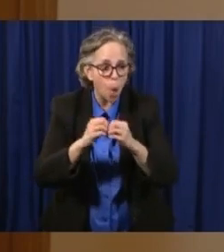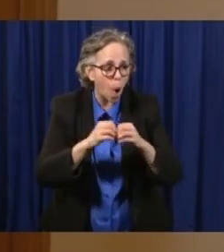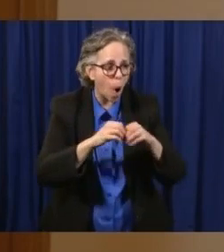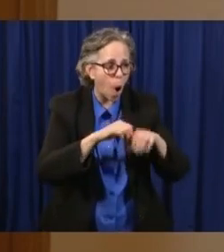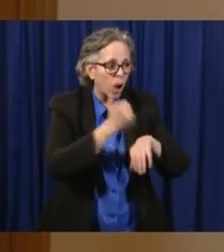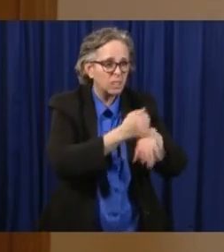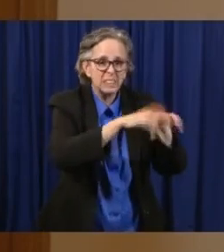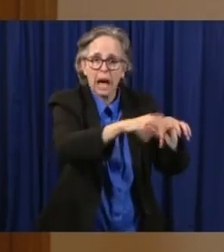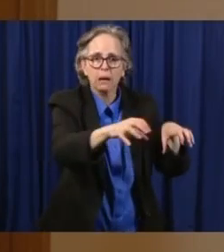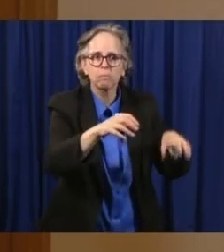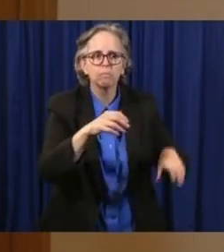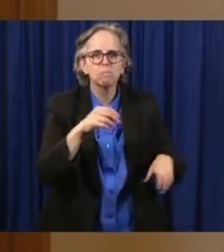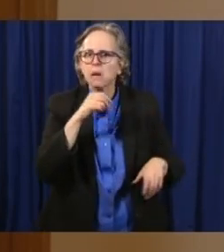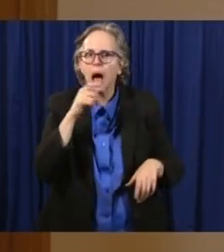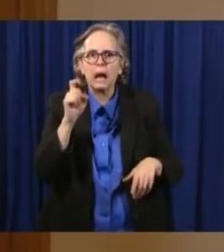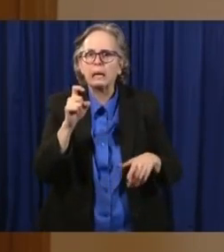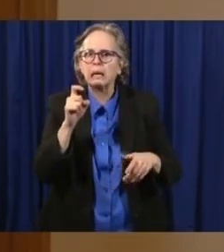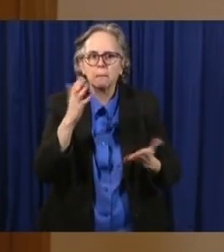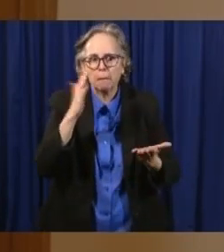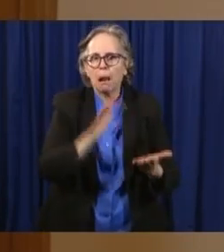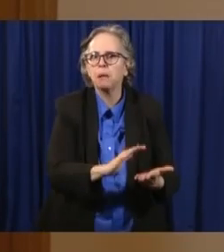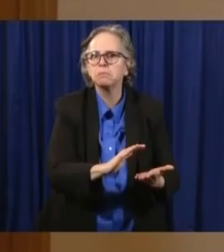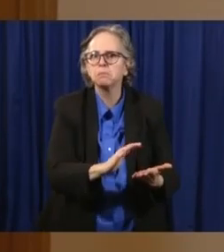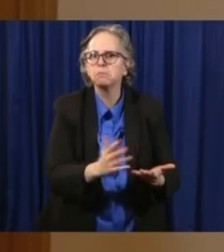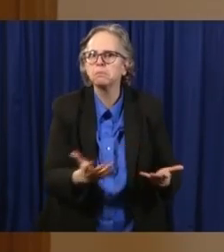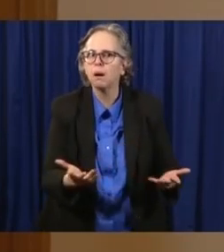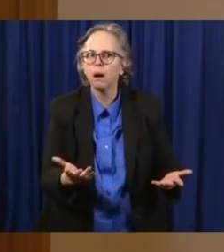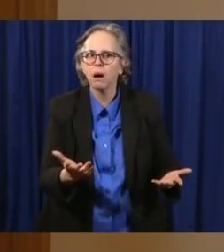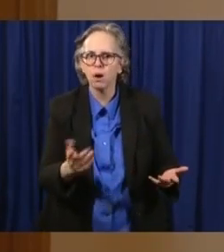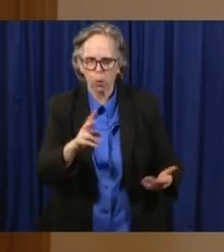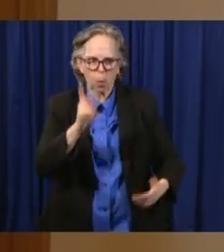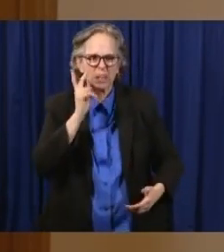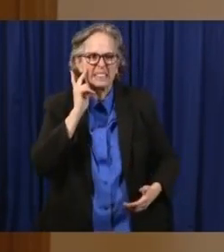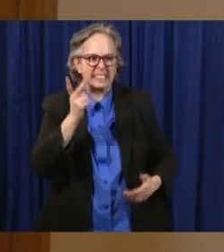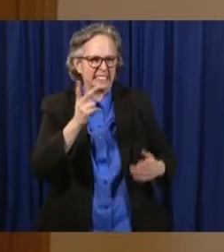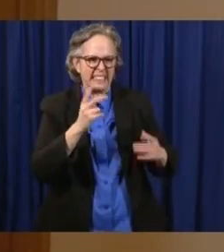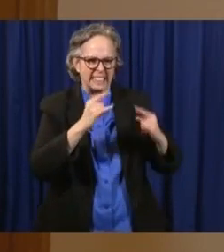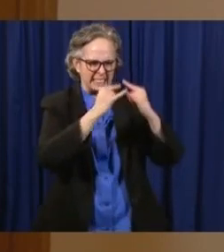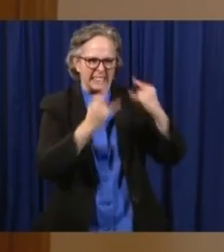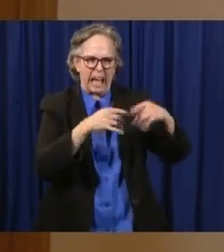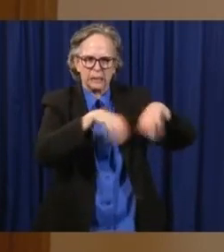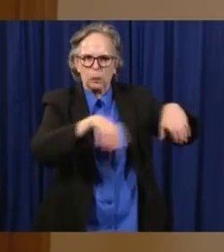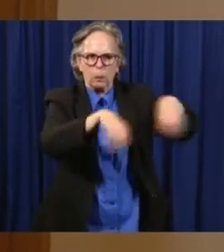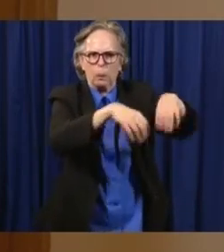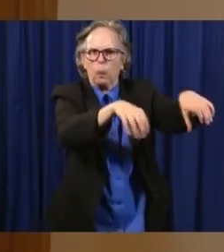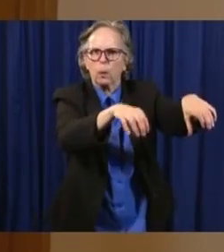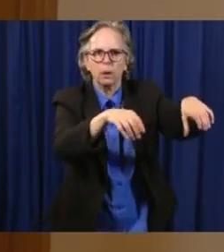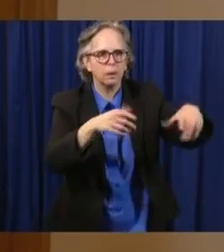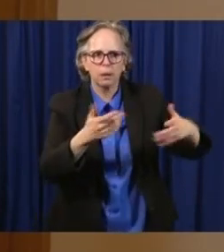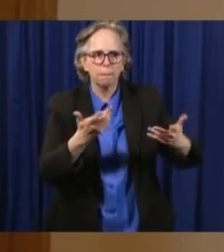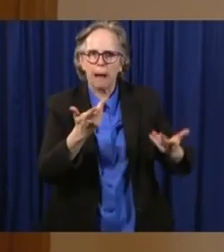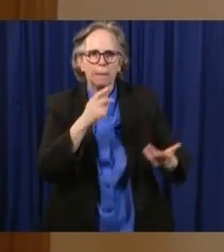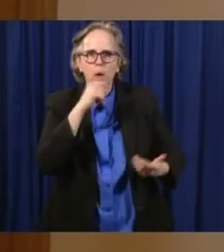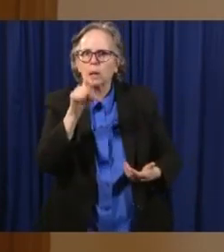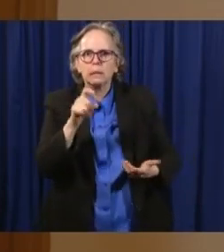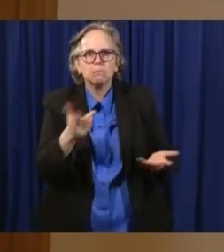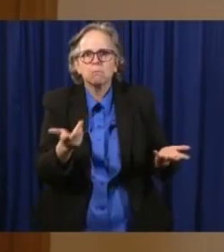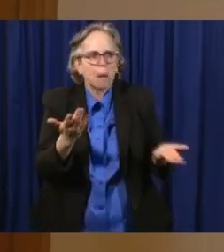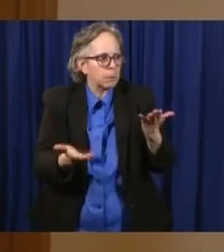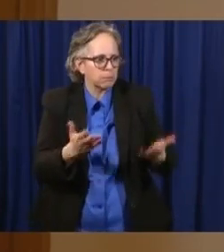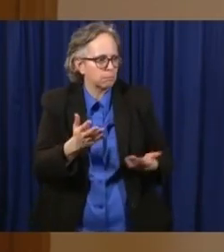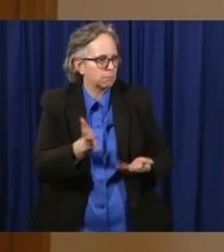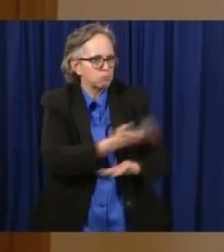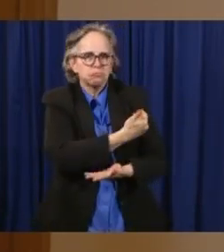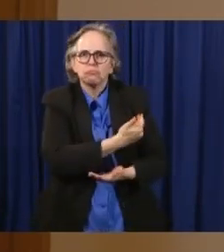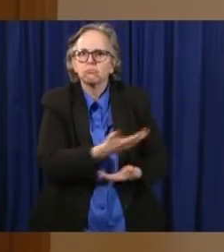same in some of our big centers, the way you've seen tents or doing in our convention centers. We're still poised because this